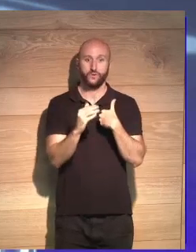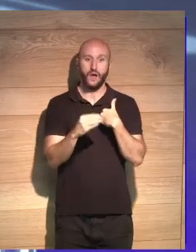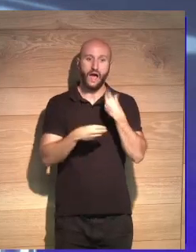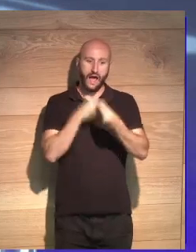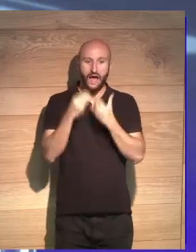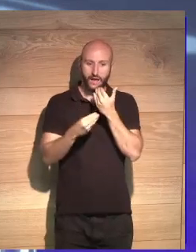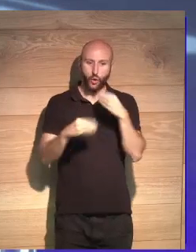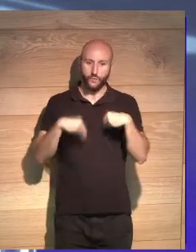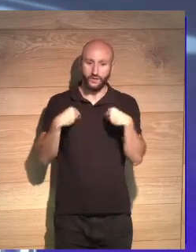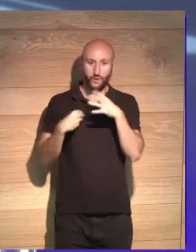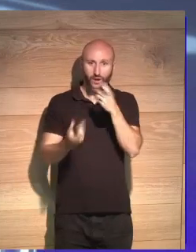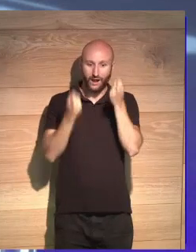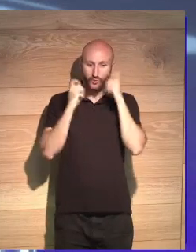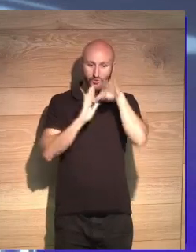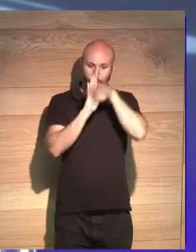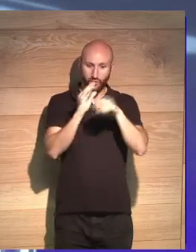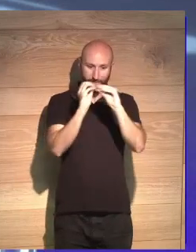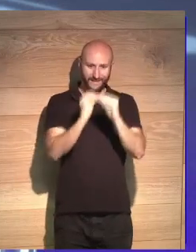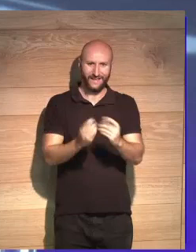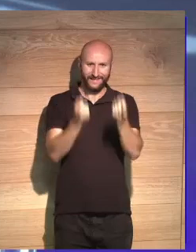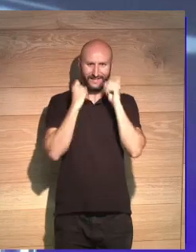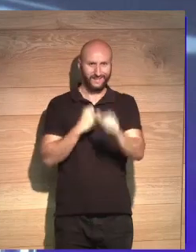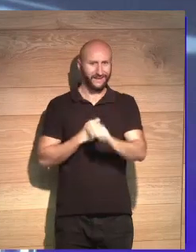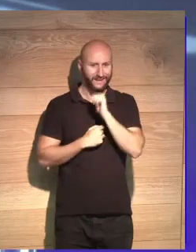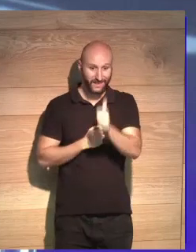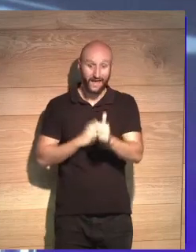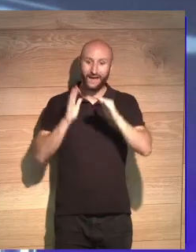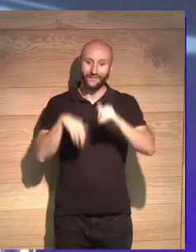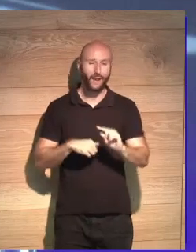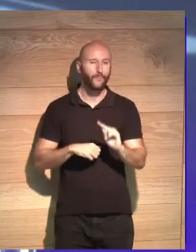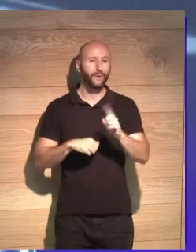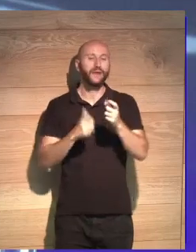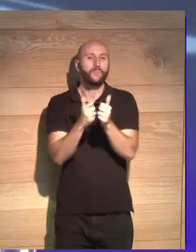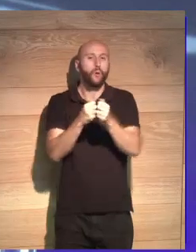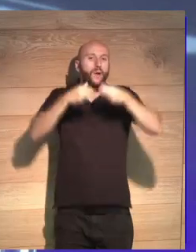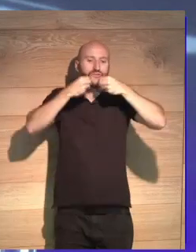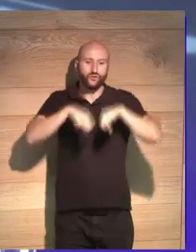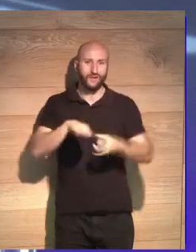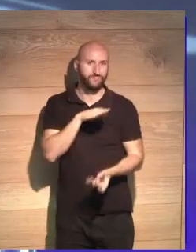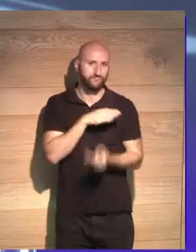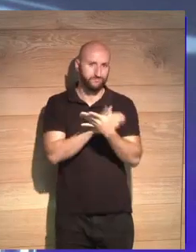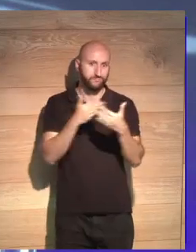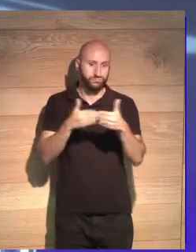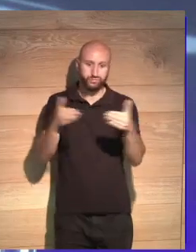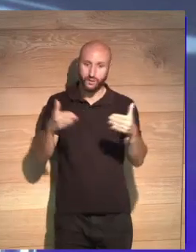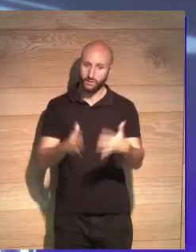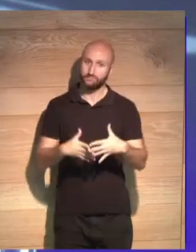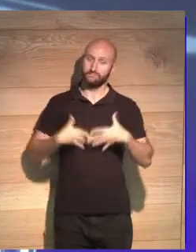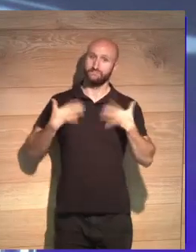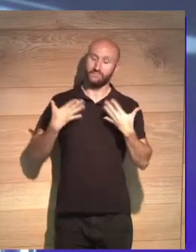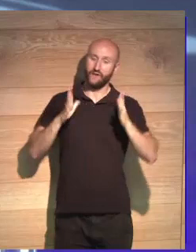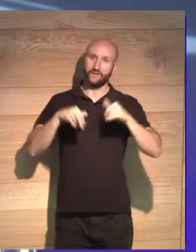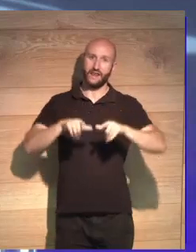wanted to do something fun so they would learn how to program, and he thus created the first video game in history. And